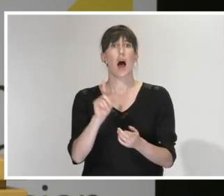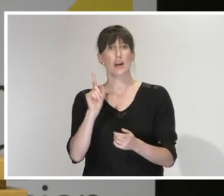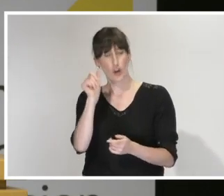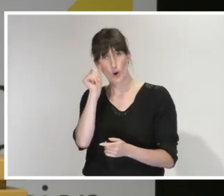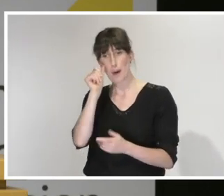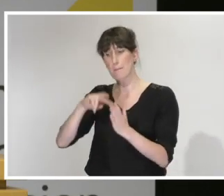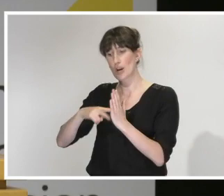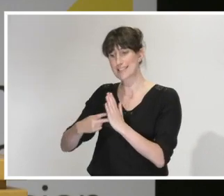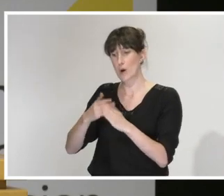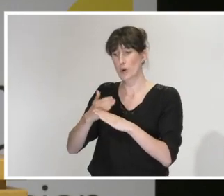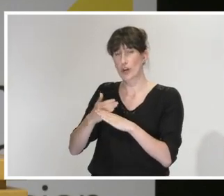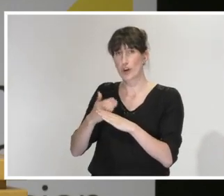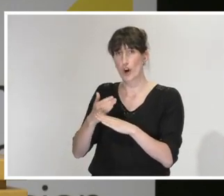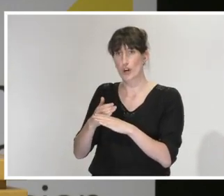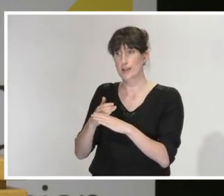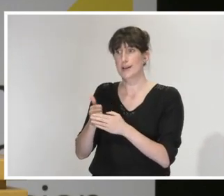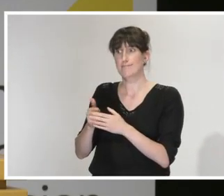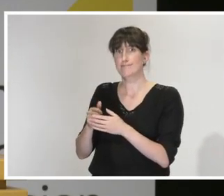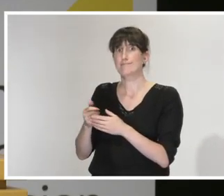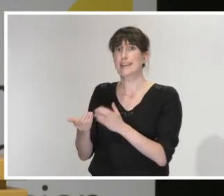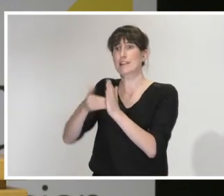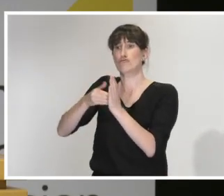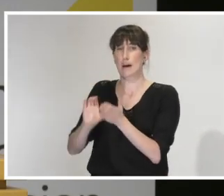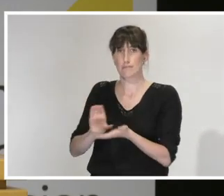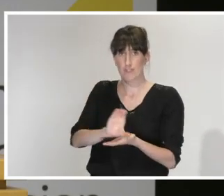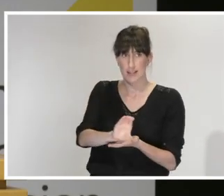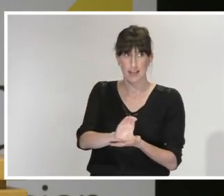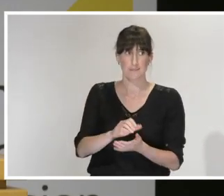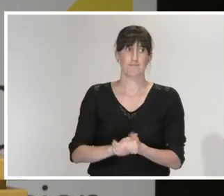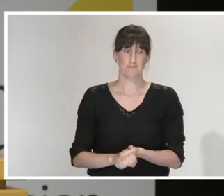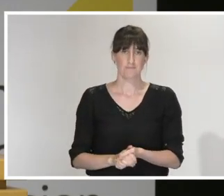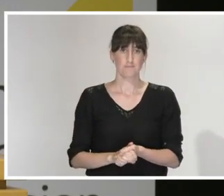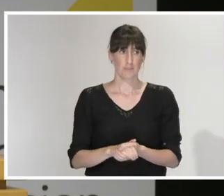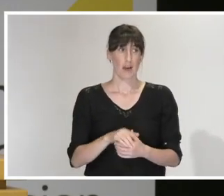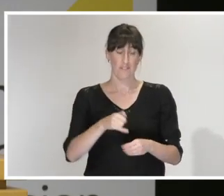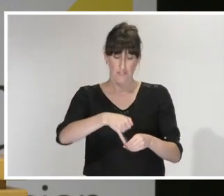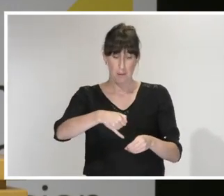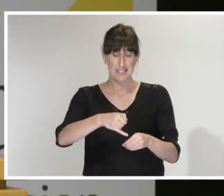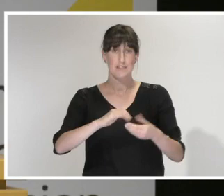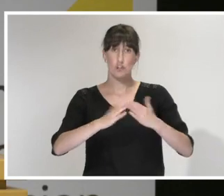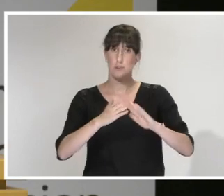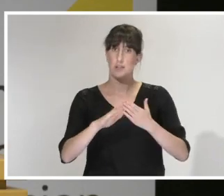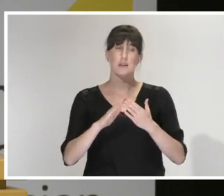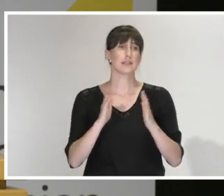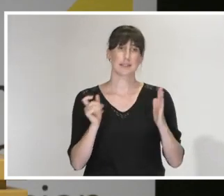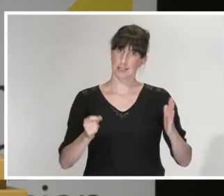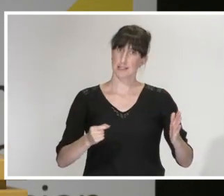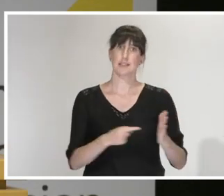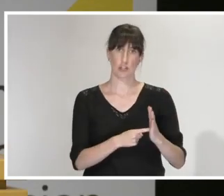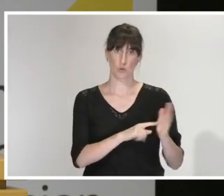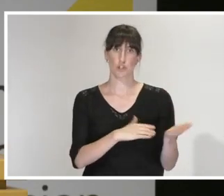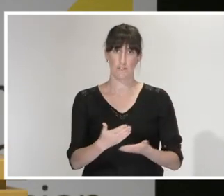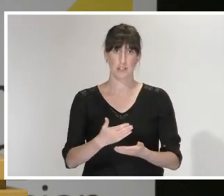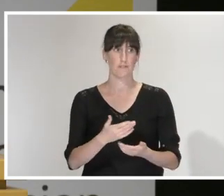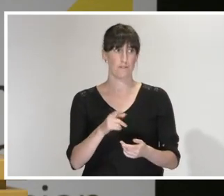right, community pharmacy and our general practices are and will remain the mainstay of provision of care for a whole range of illnesses. So we're